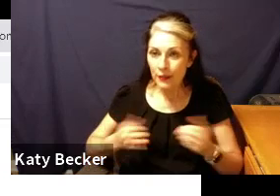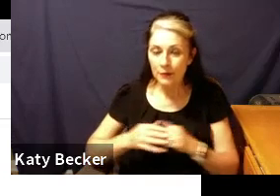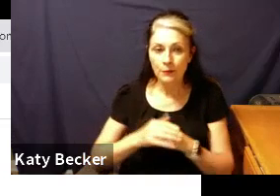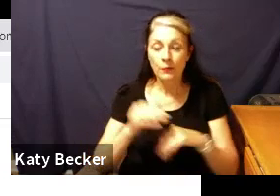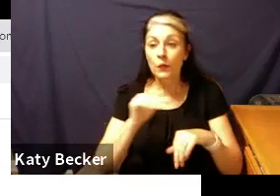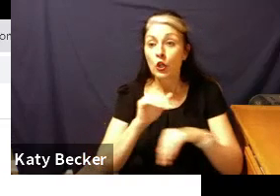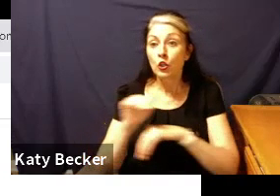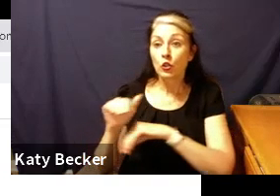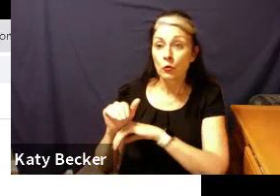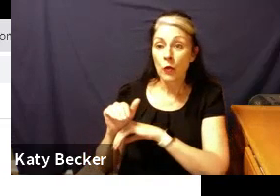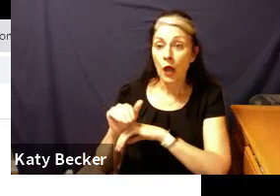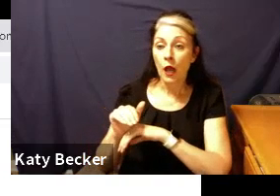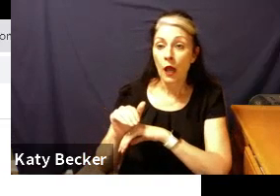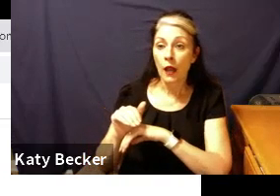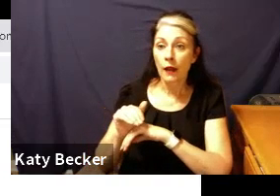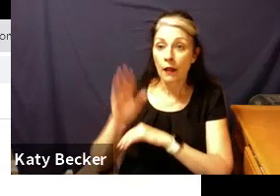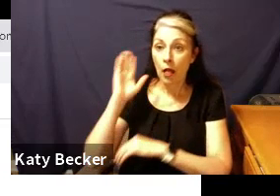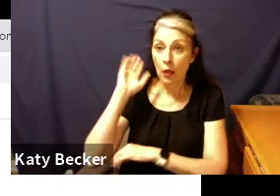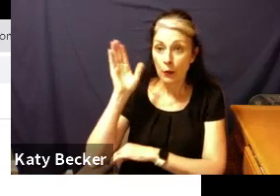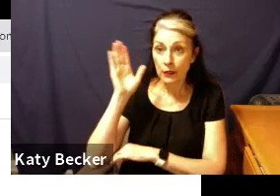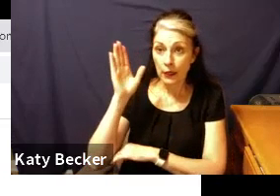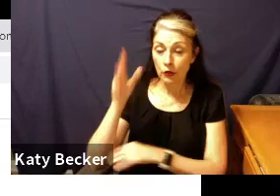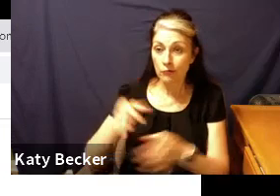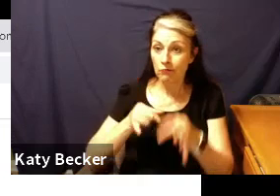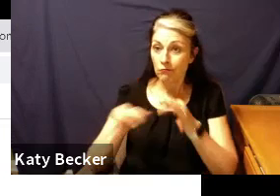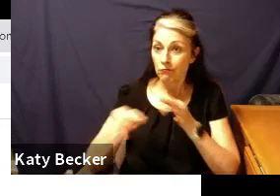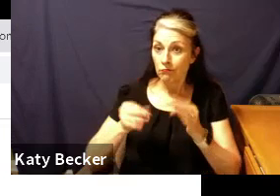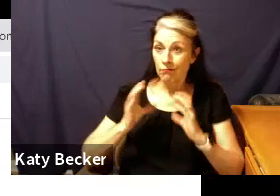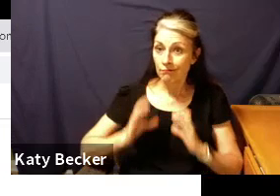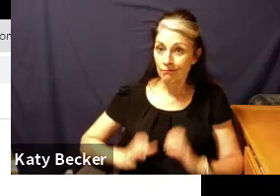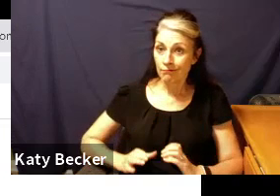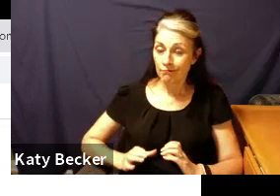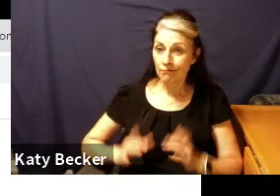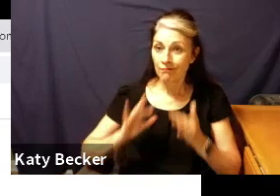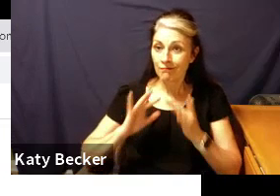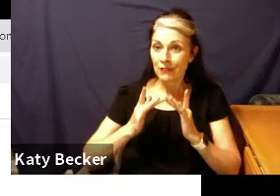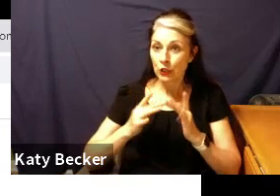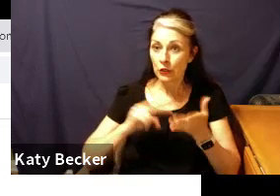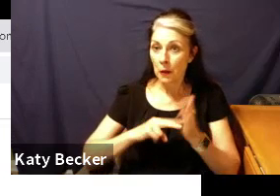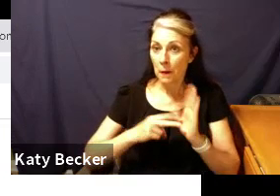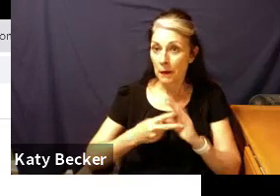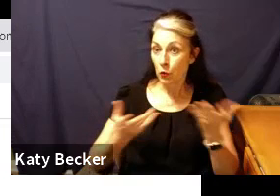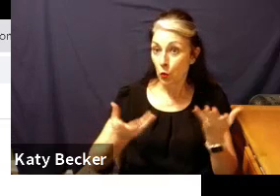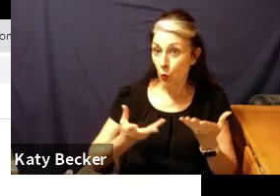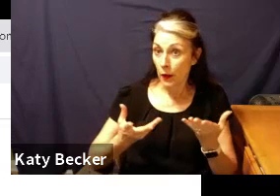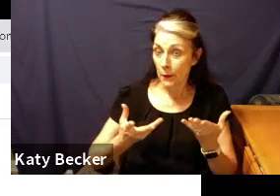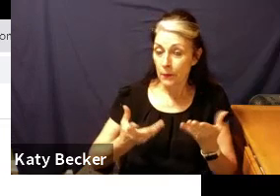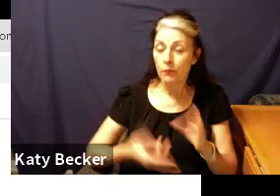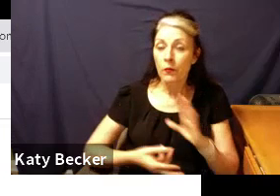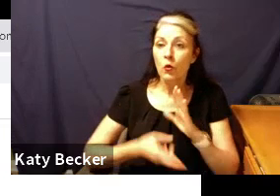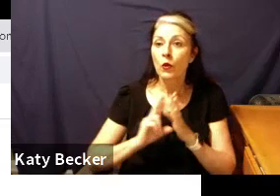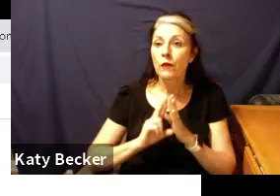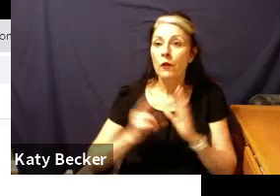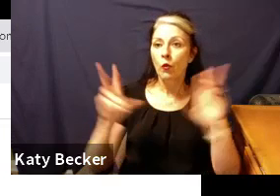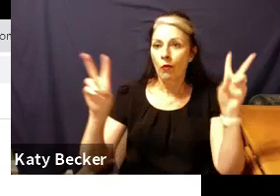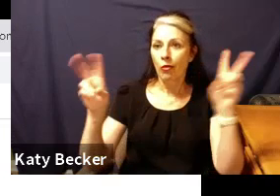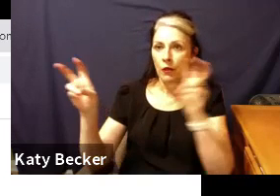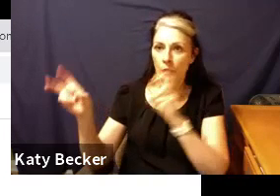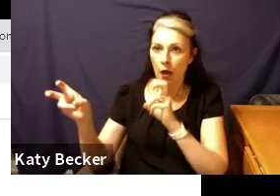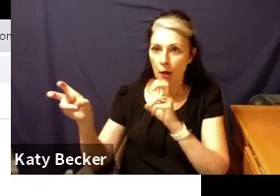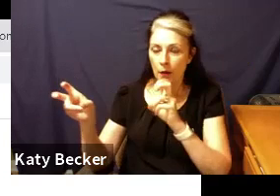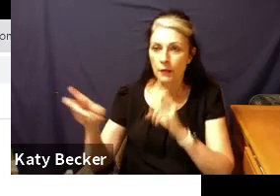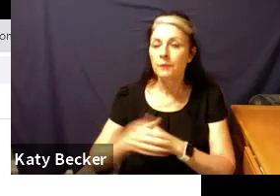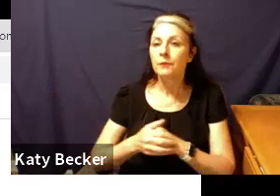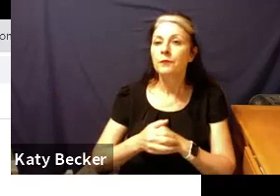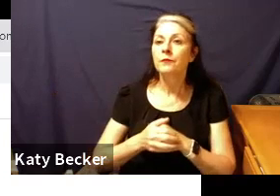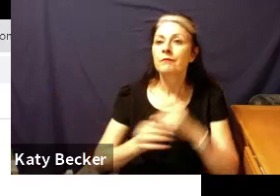Tonight, Glay is going to be telling us what digital citizenship is. She will review the topics that are covered in